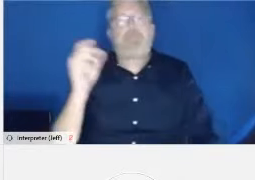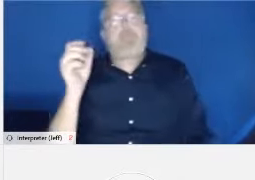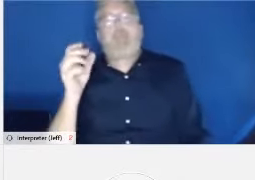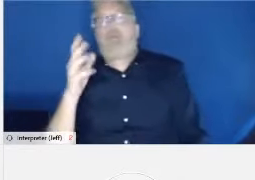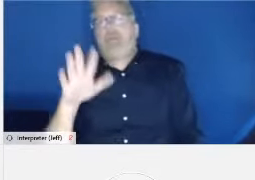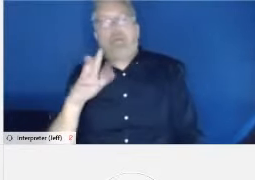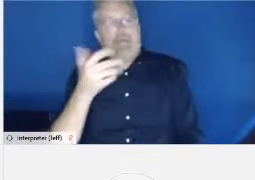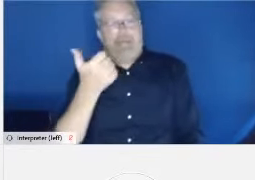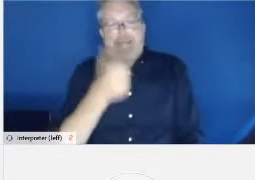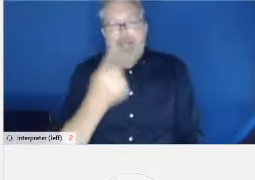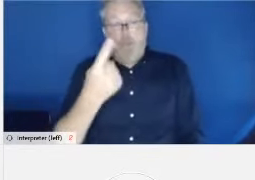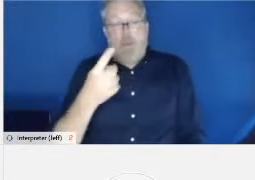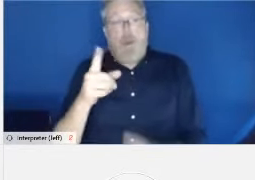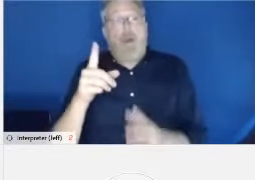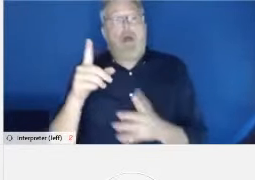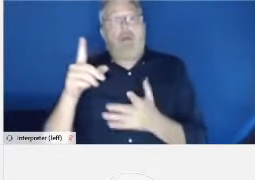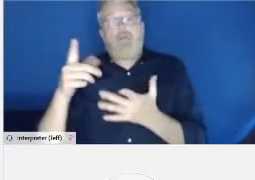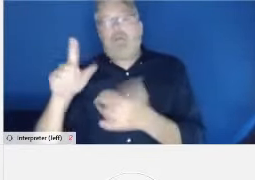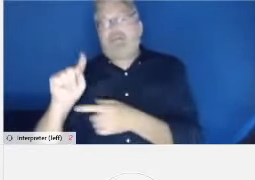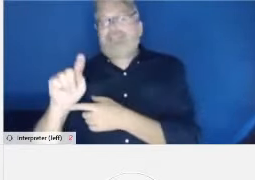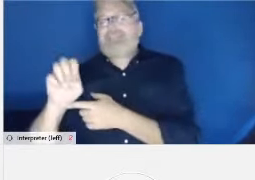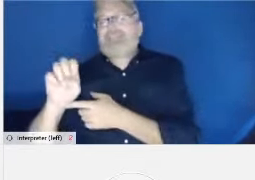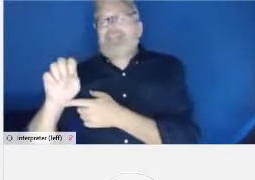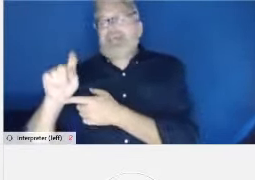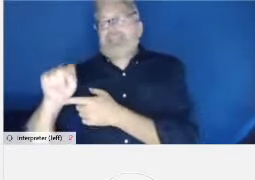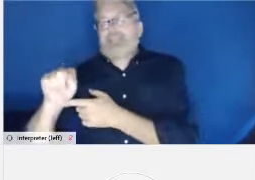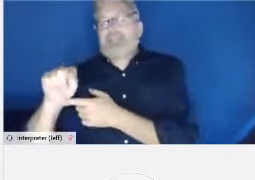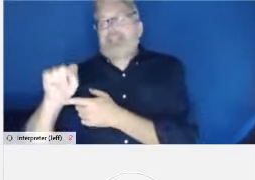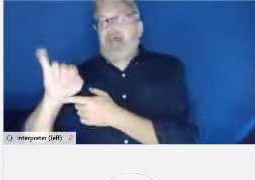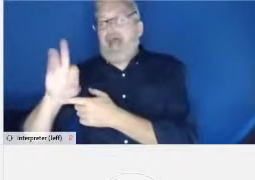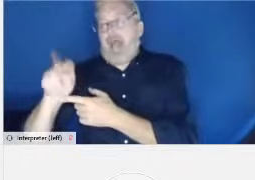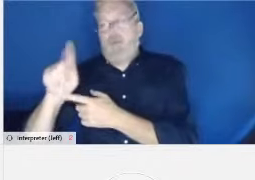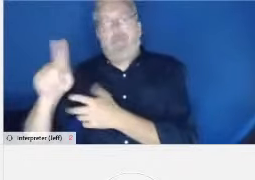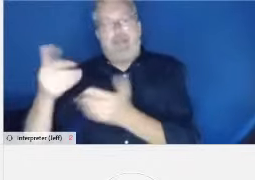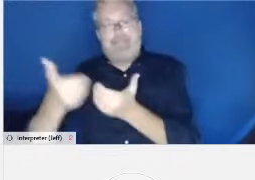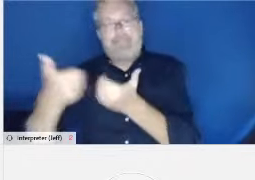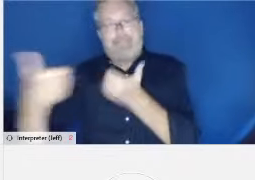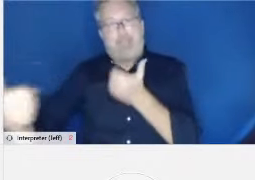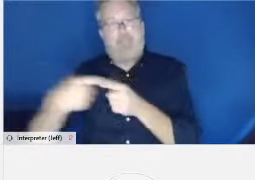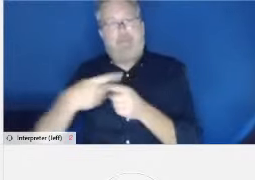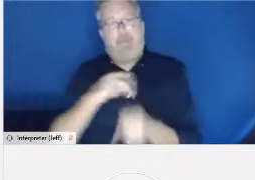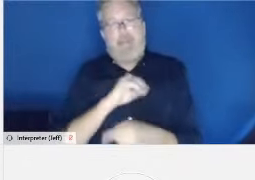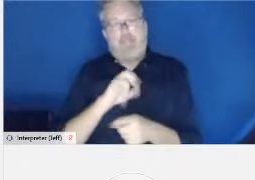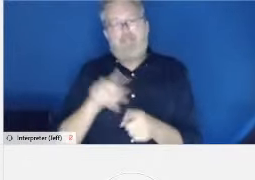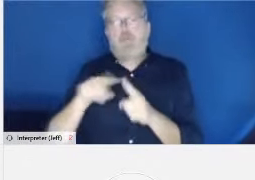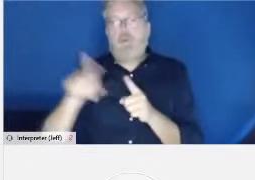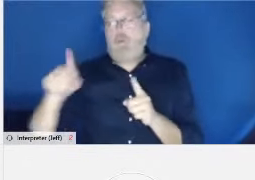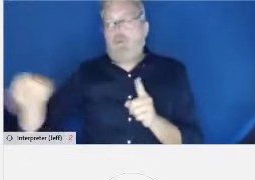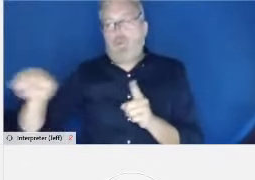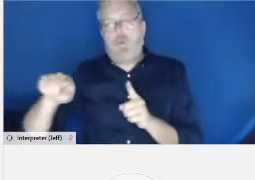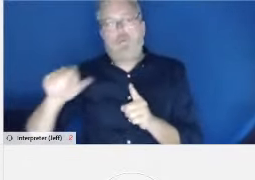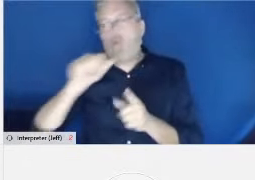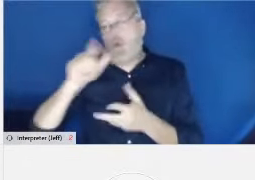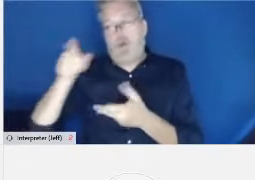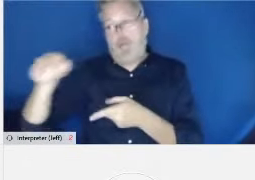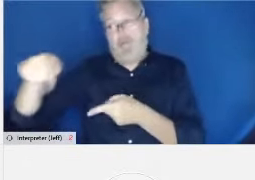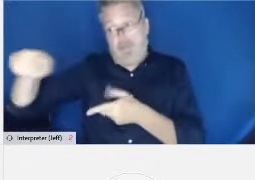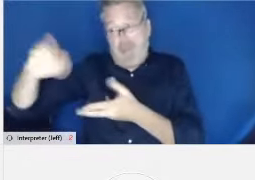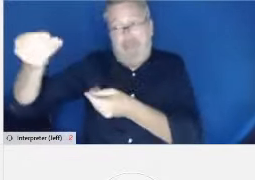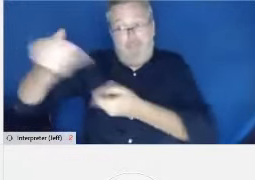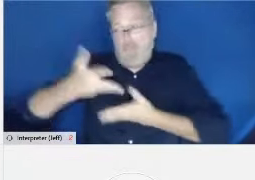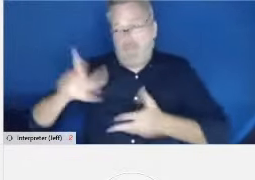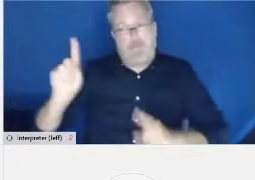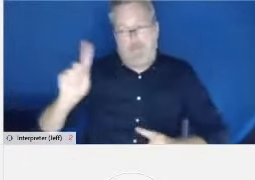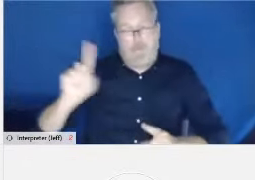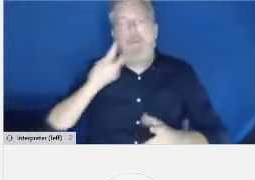So anyone who tests at Test Iowa, that's considered an external testing site to us. Those will not be directly reported